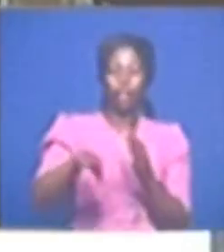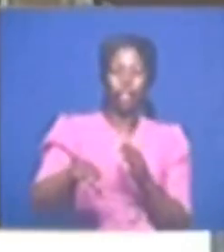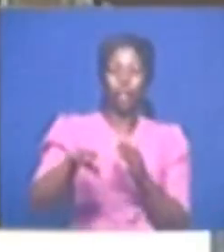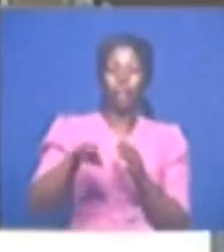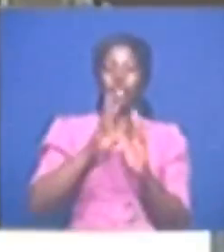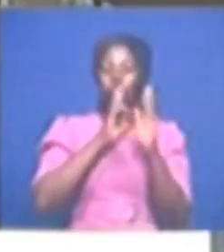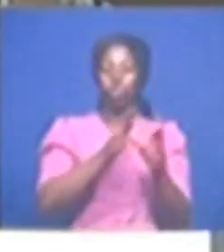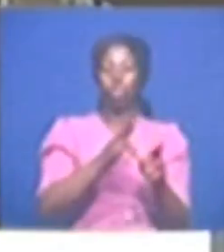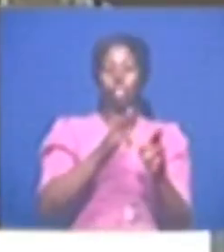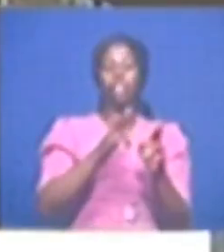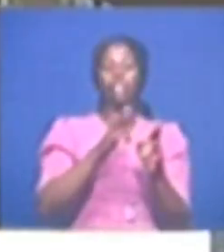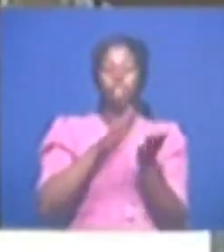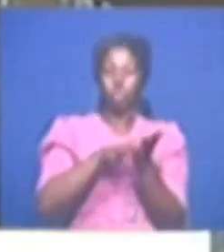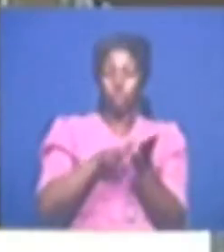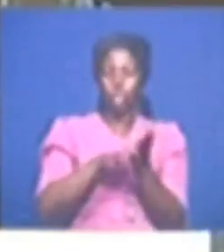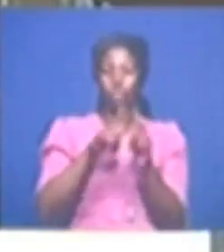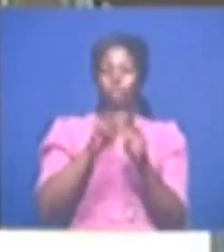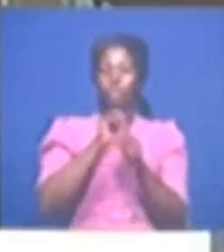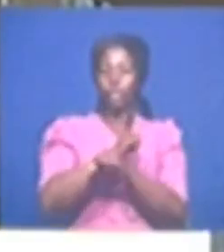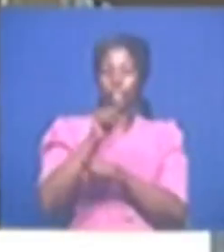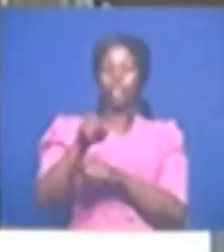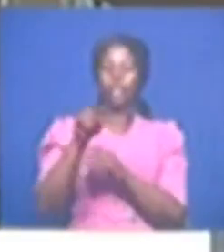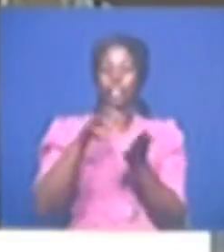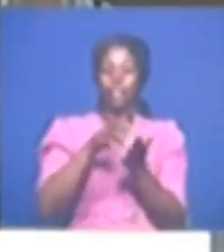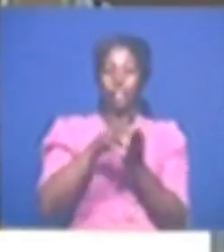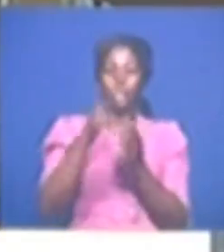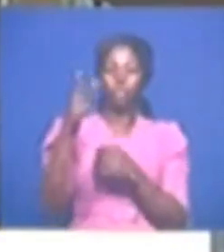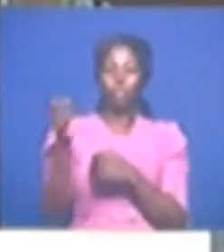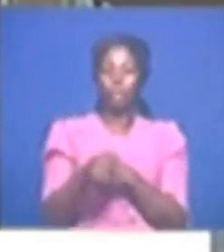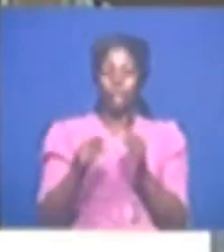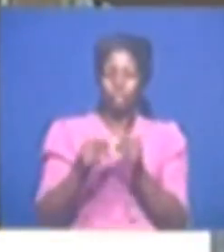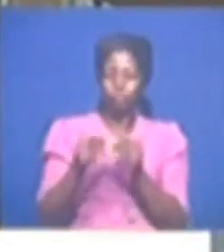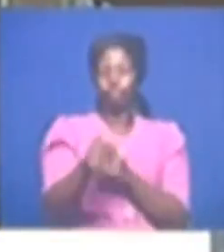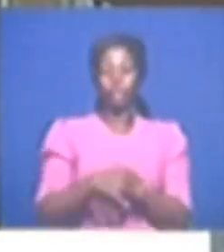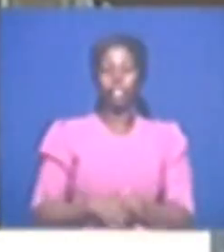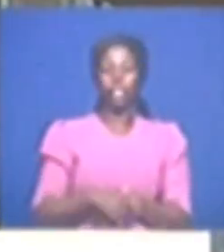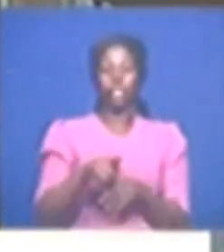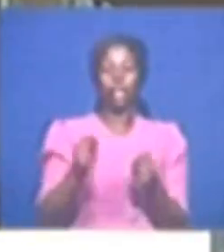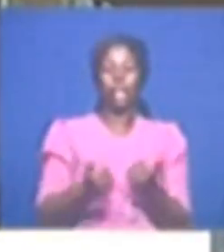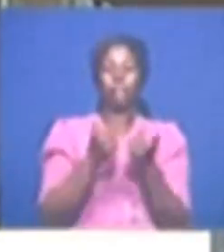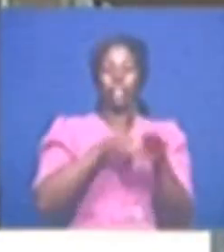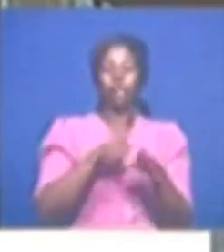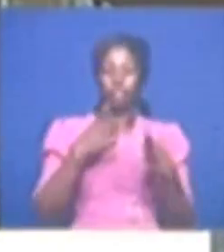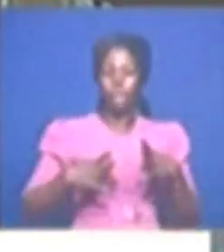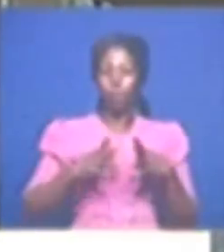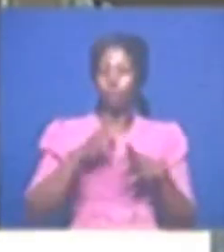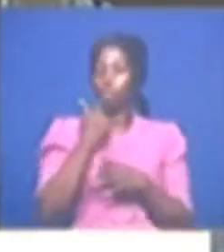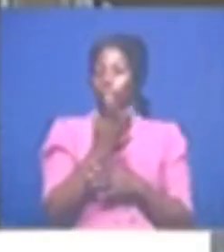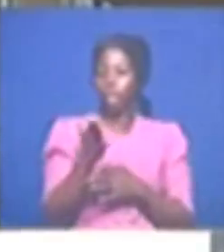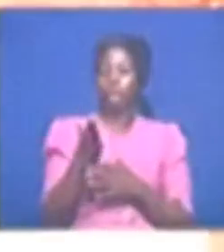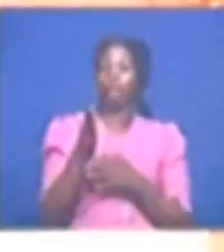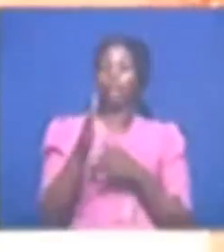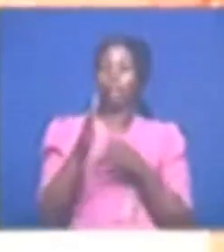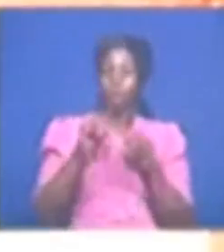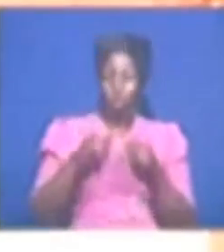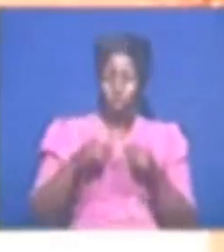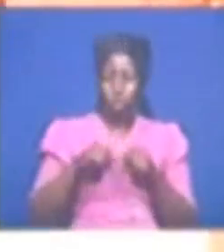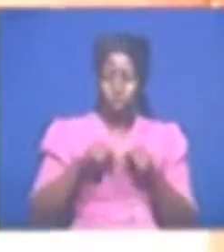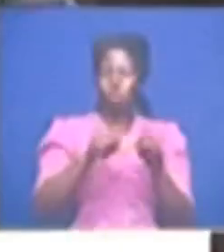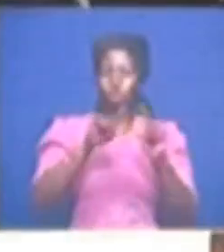2 months' time. This comes as victims of the tragedy continue to demand compensation. A month after